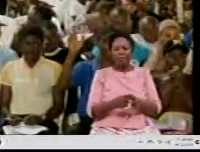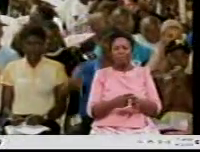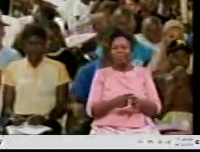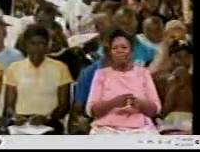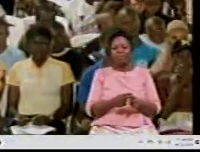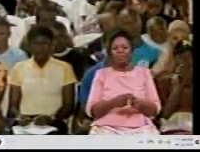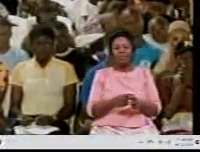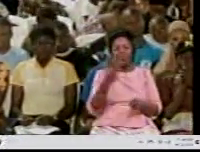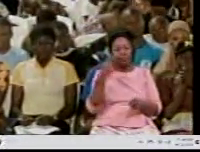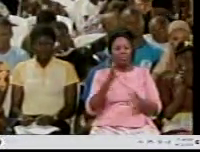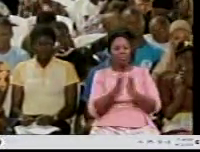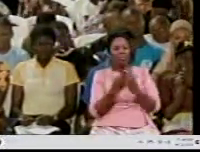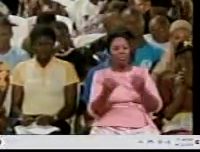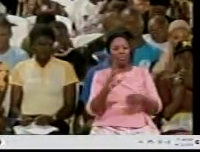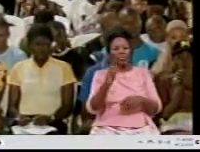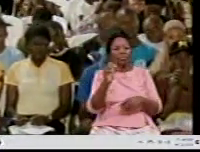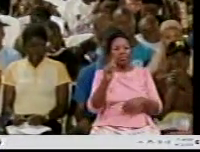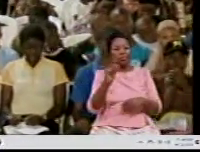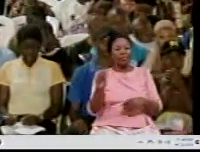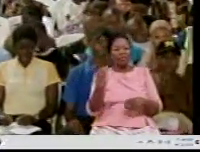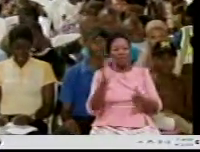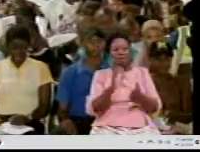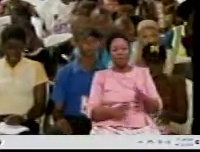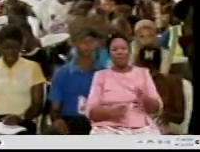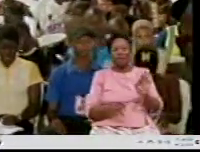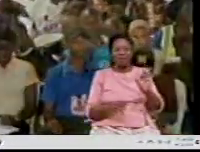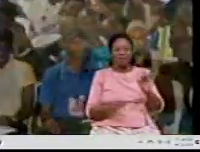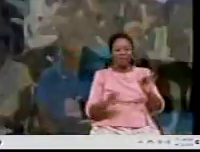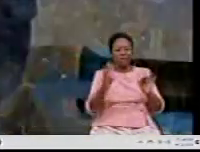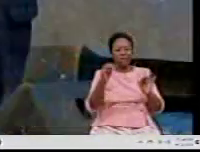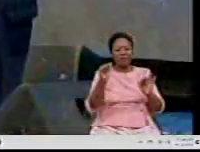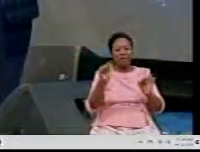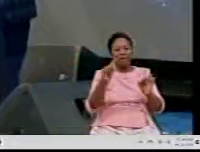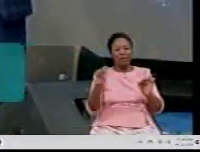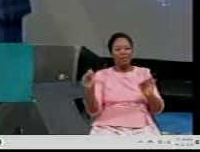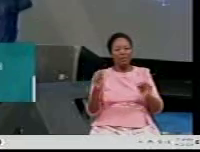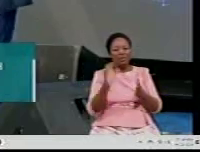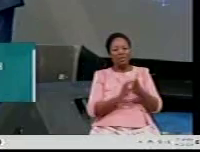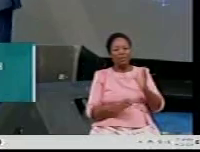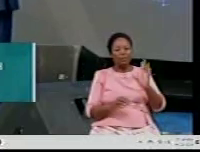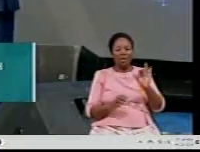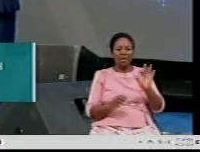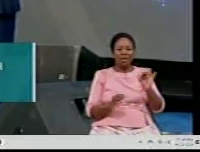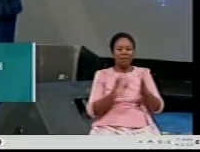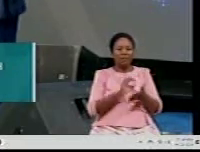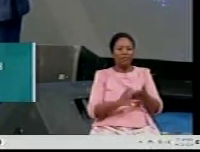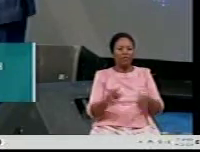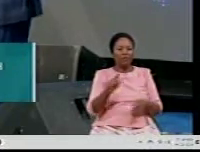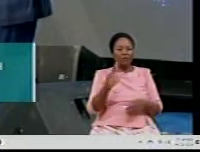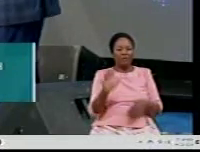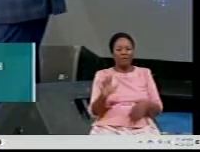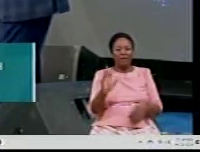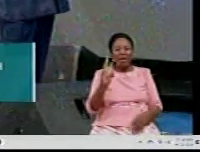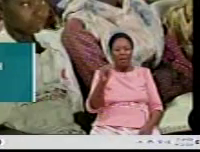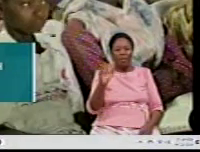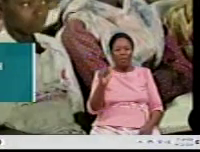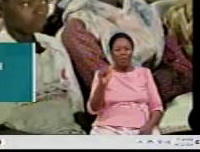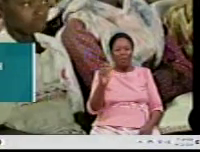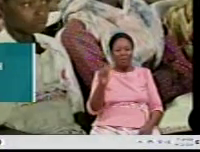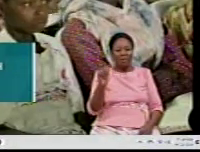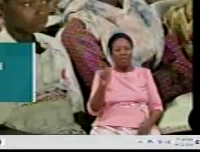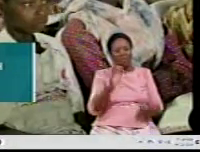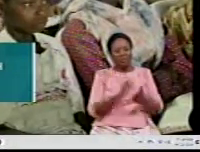at Matthew chapter 19, and I'm reading from verse 25. Matthew